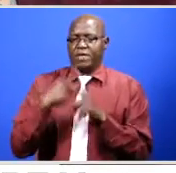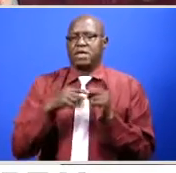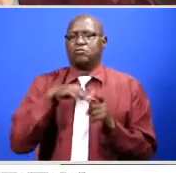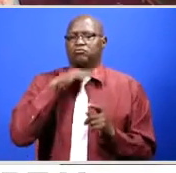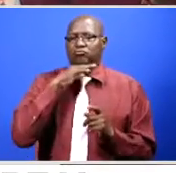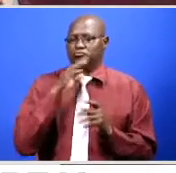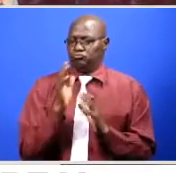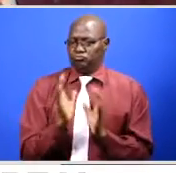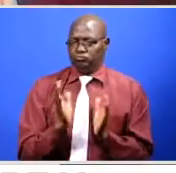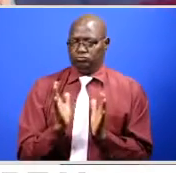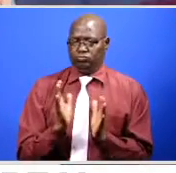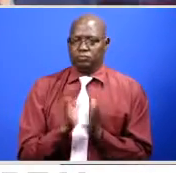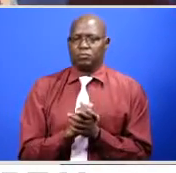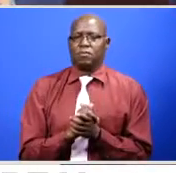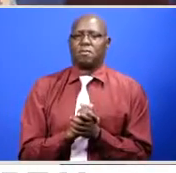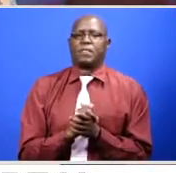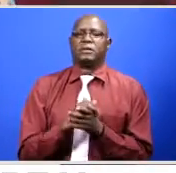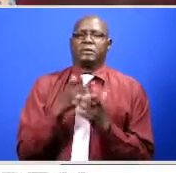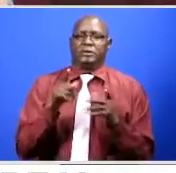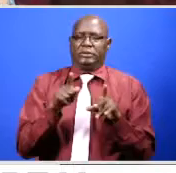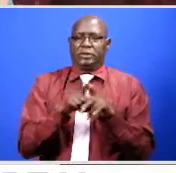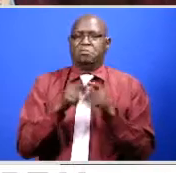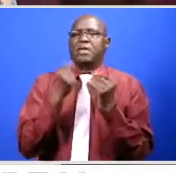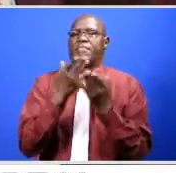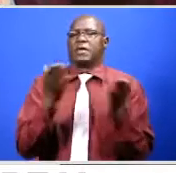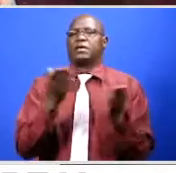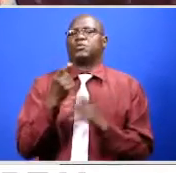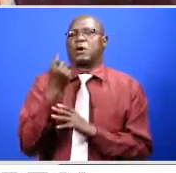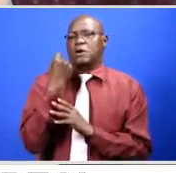kuomba chakula. Na ni mambo ambayo tunaelewa ya kwamba